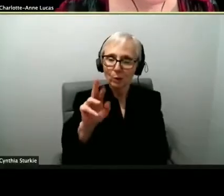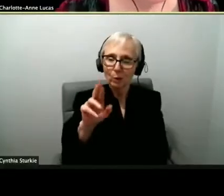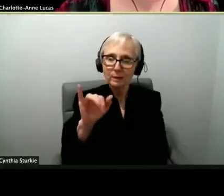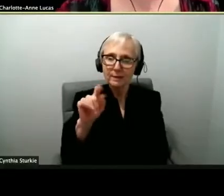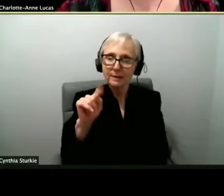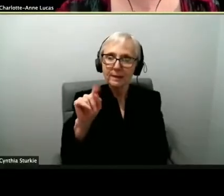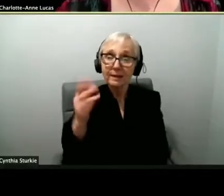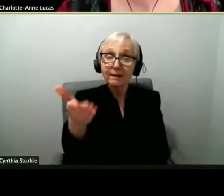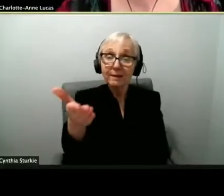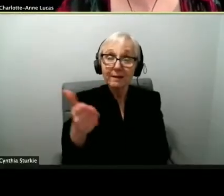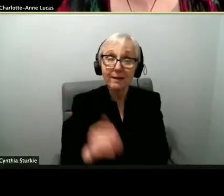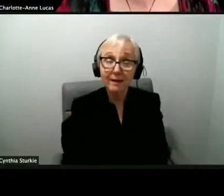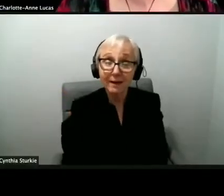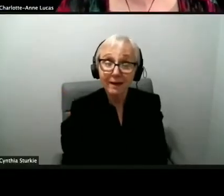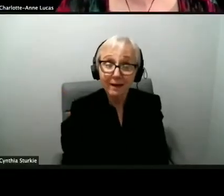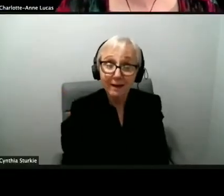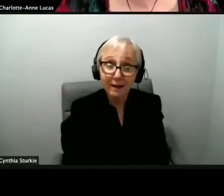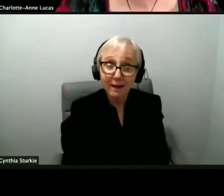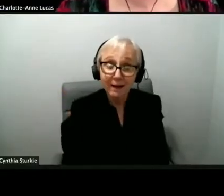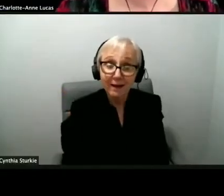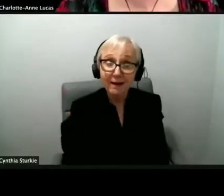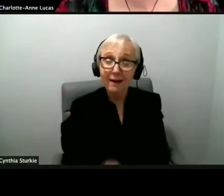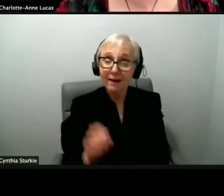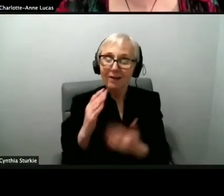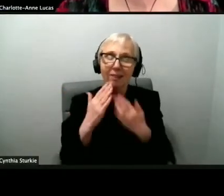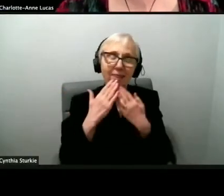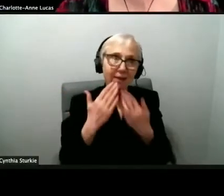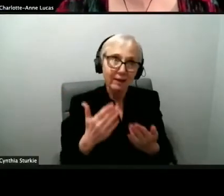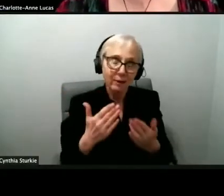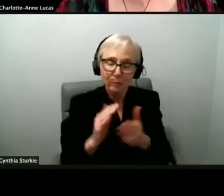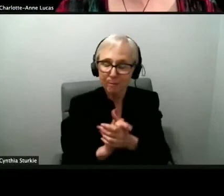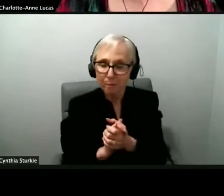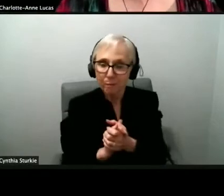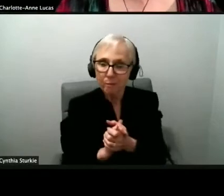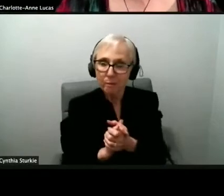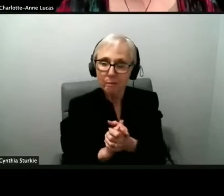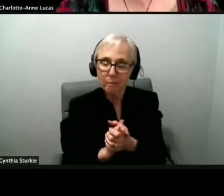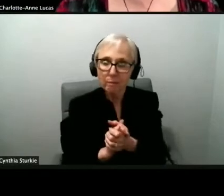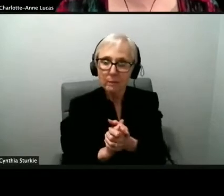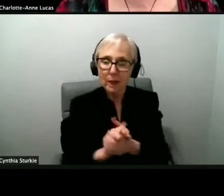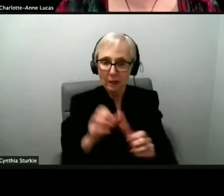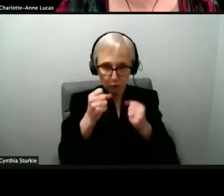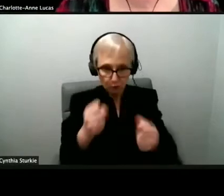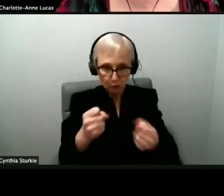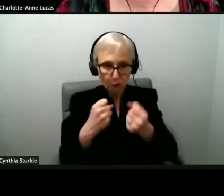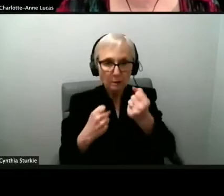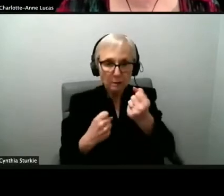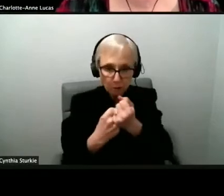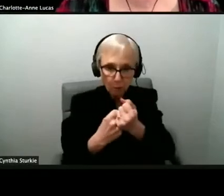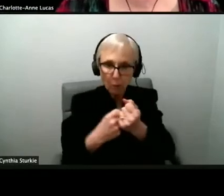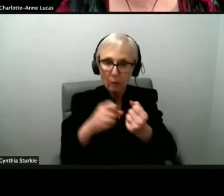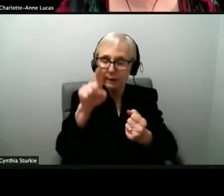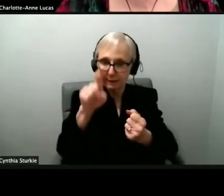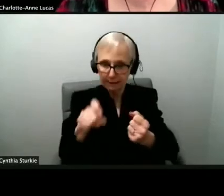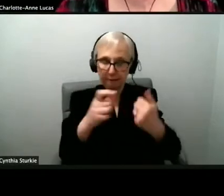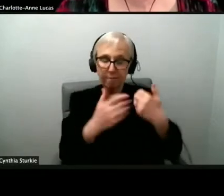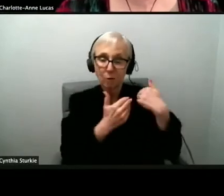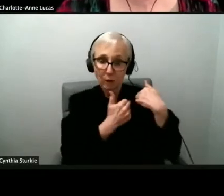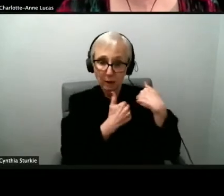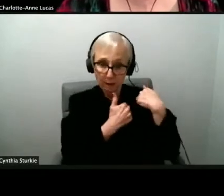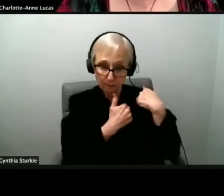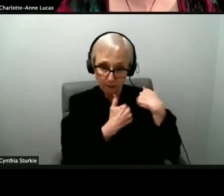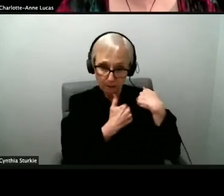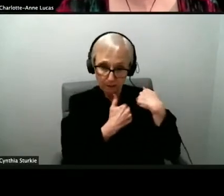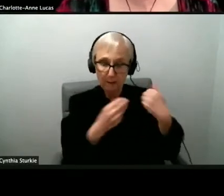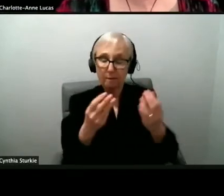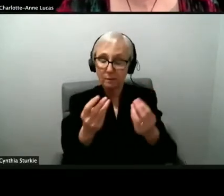Okay, thank you. I strongly support the need for accountability. I